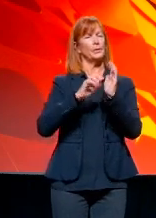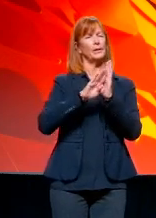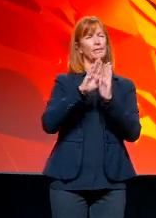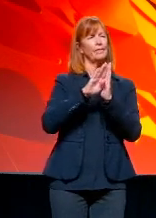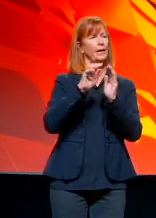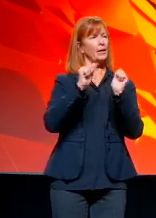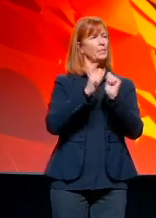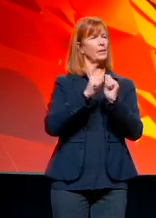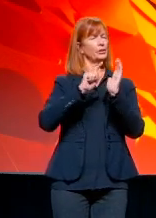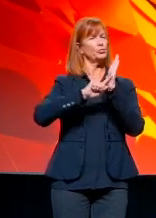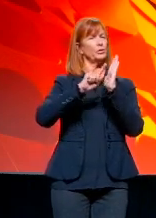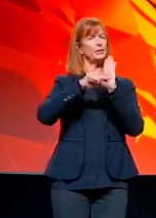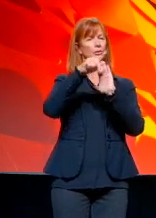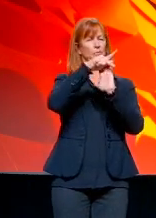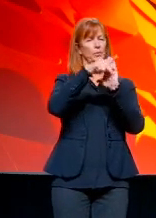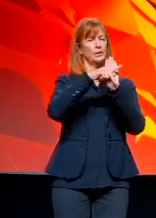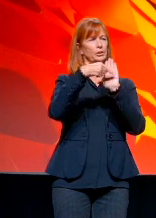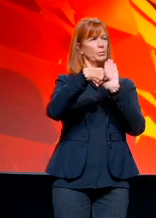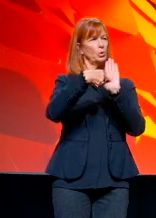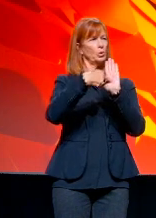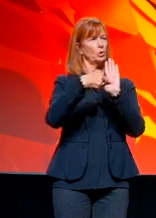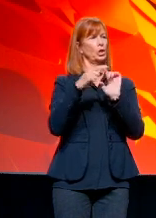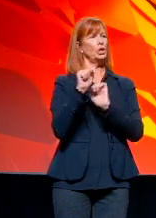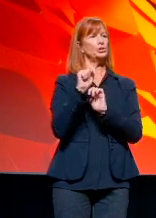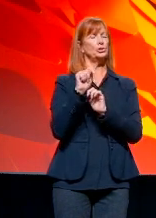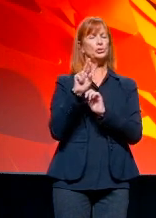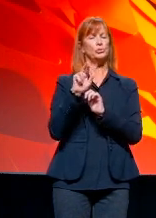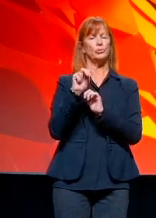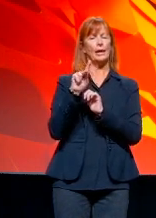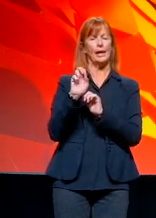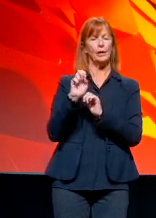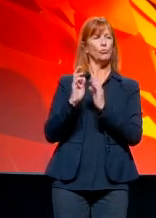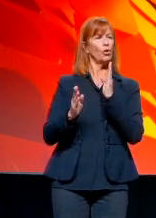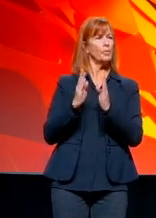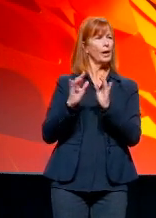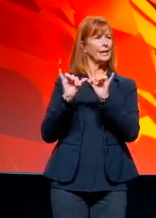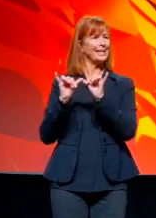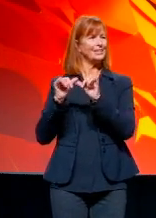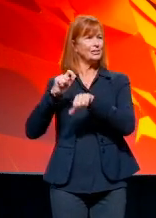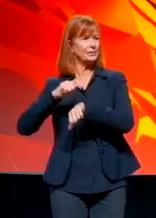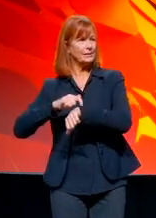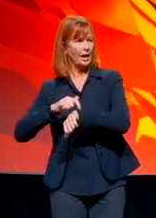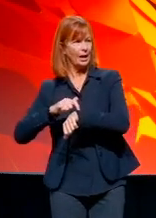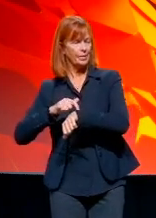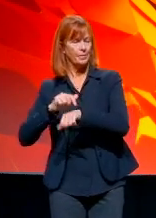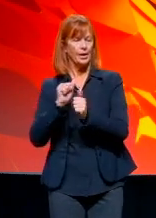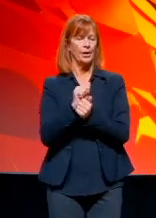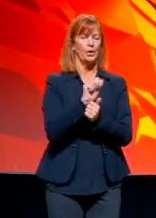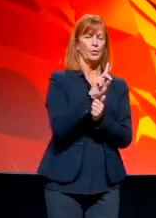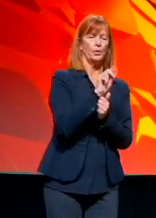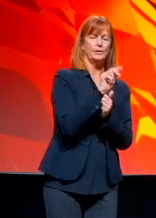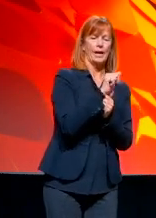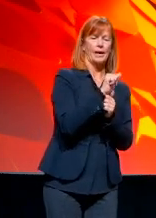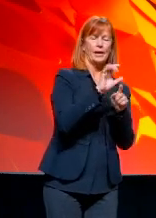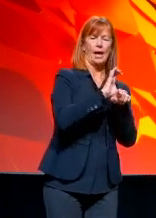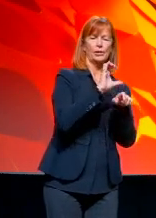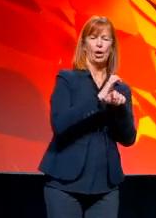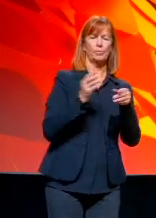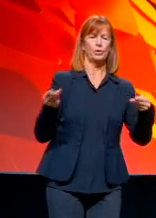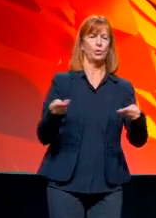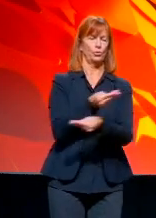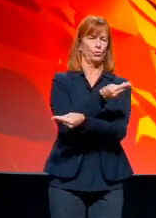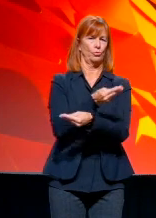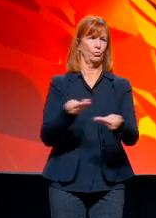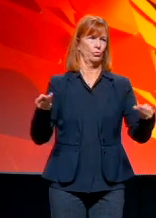overarching research principle that is to treat robotic engineering time with data and then compute, right? So if you look at the status quo, like